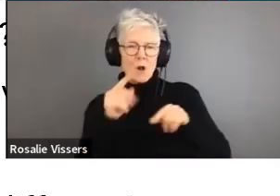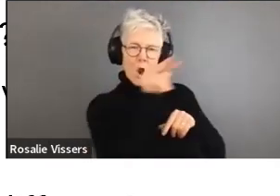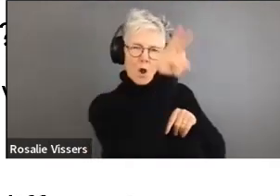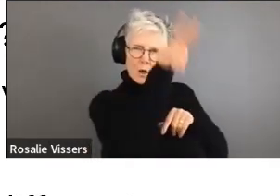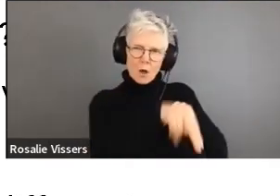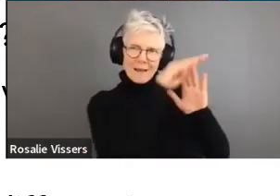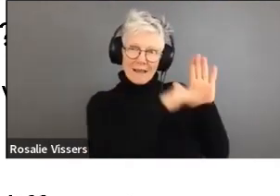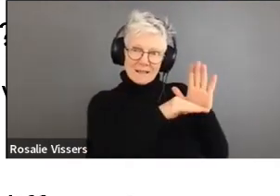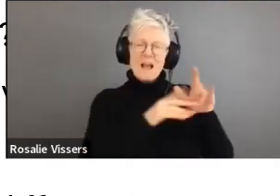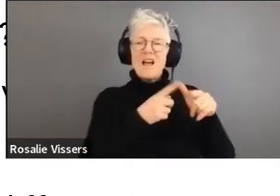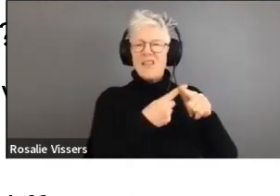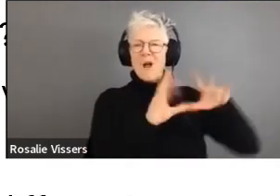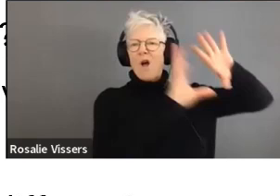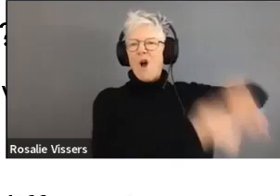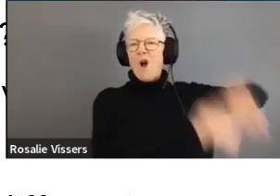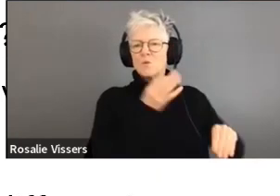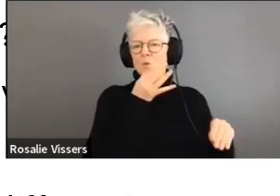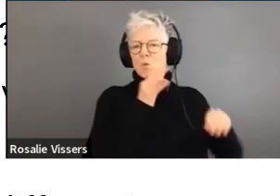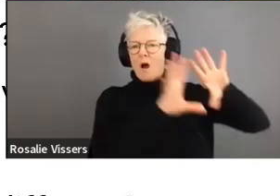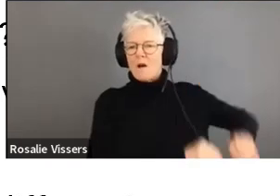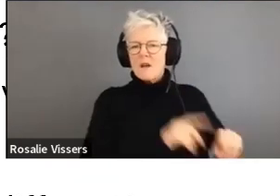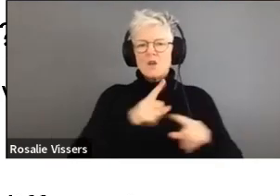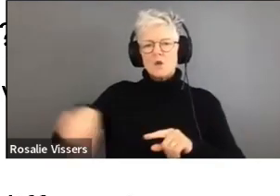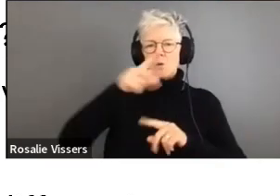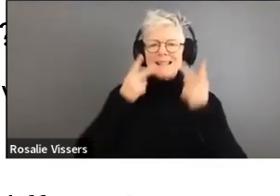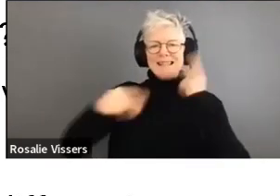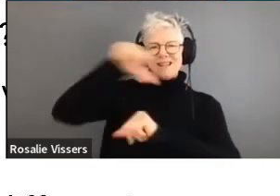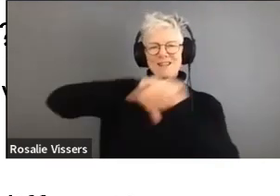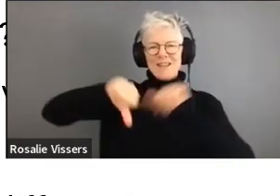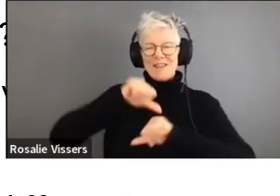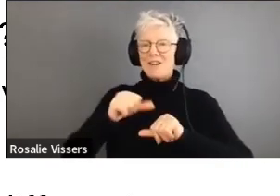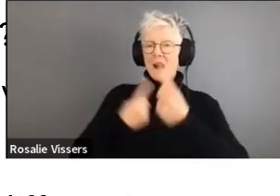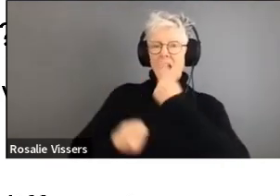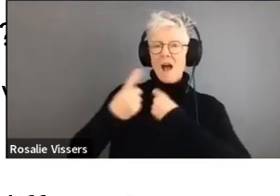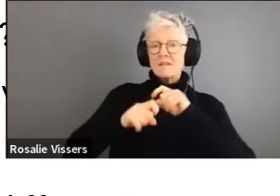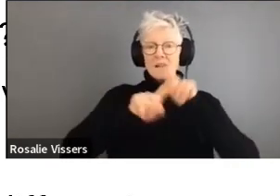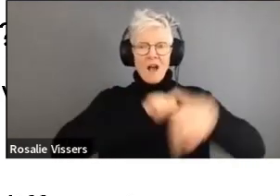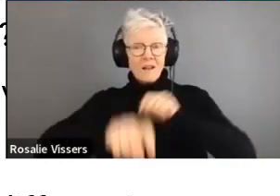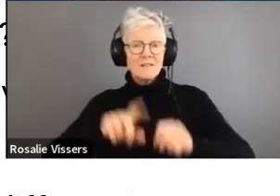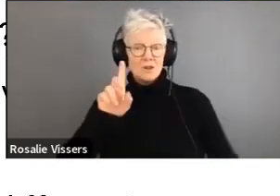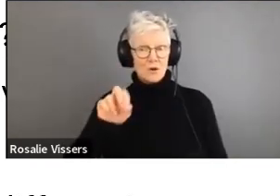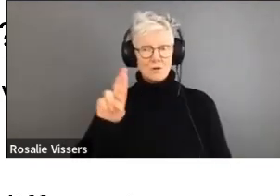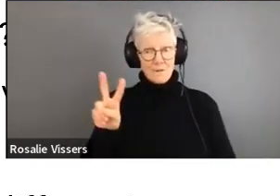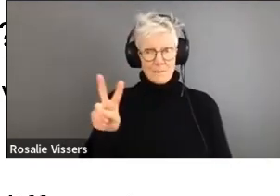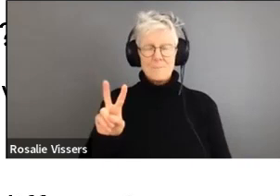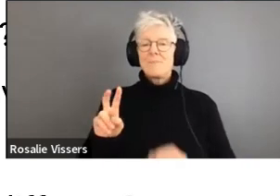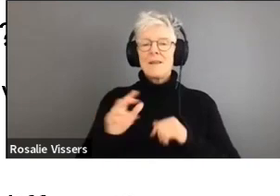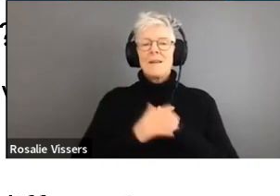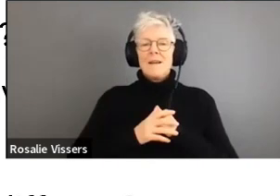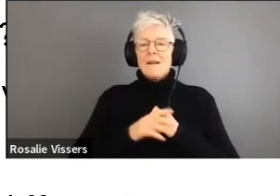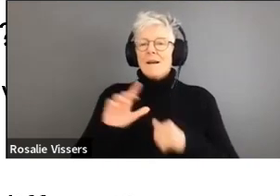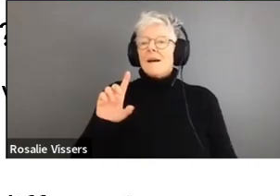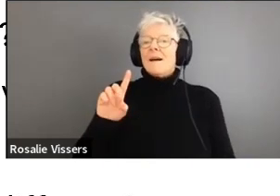then I'll stop sharing my screen so that we can all see each other and interact throughout today's call.